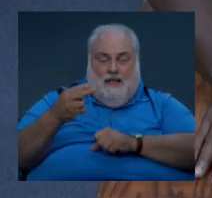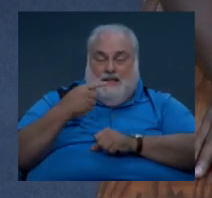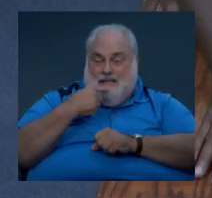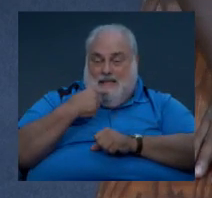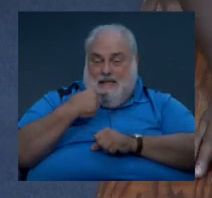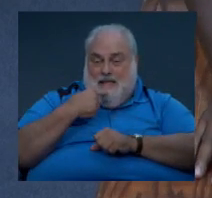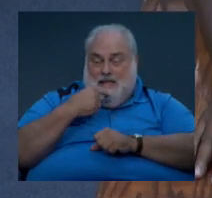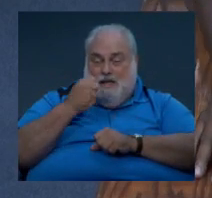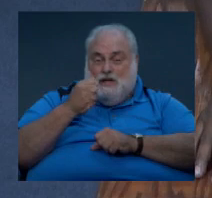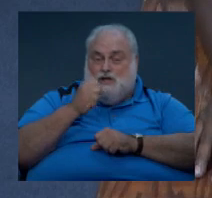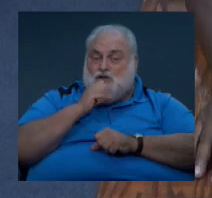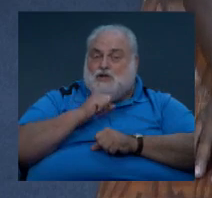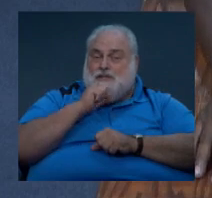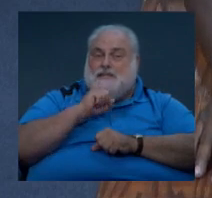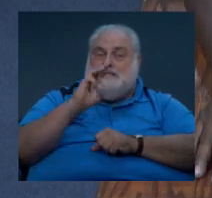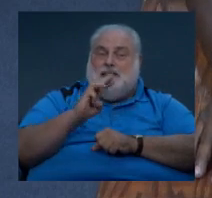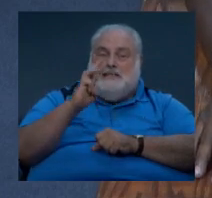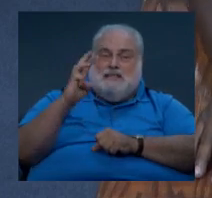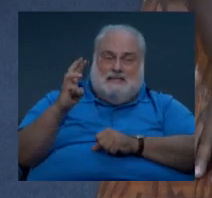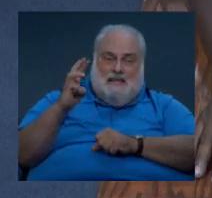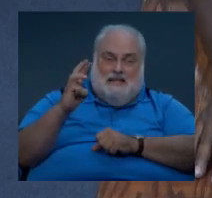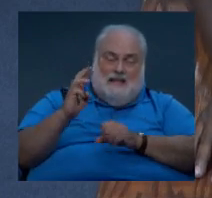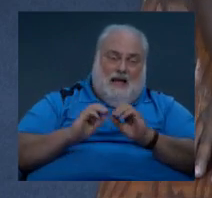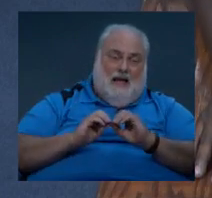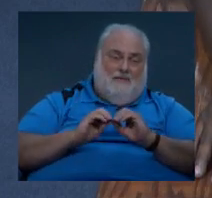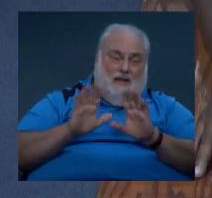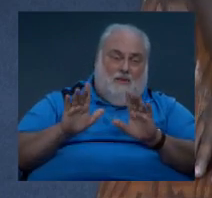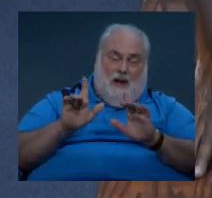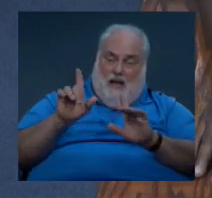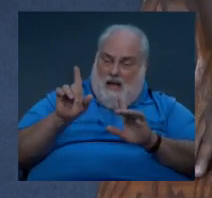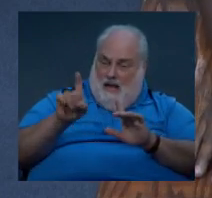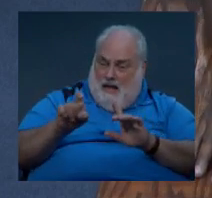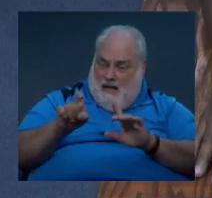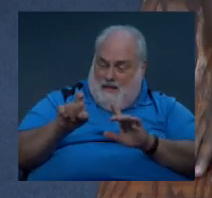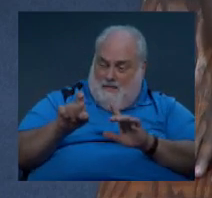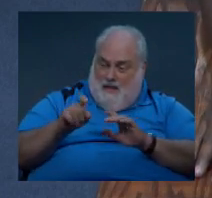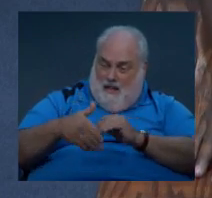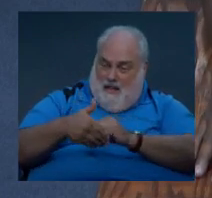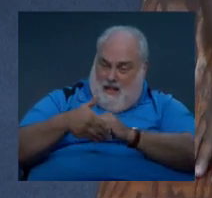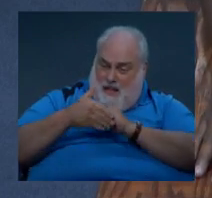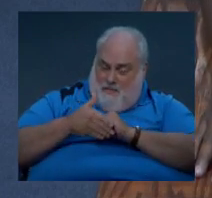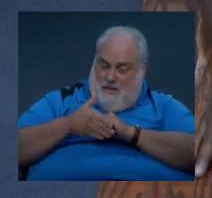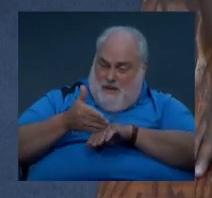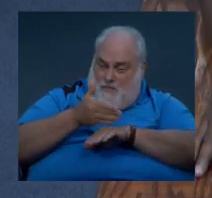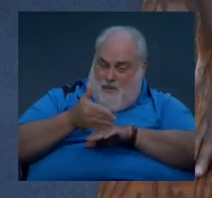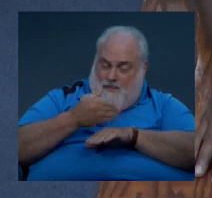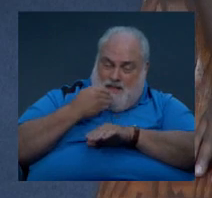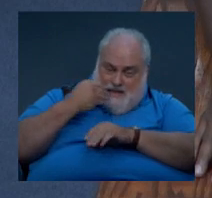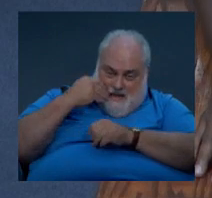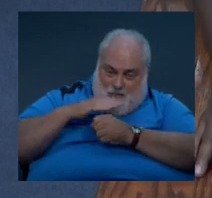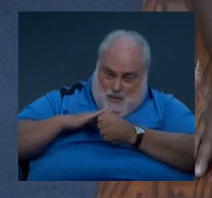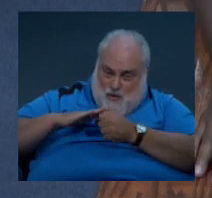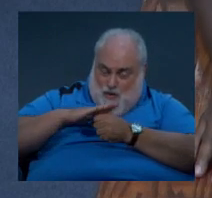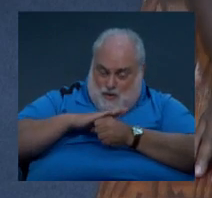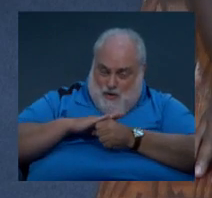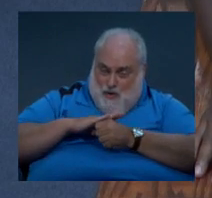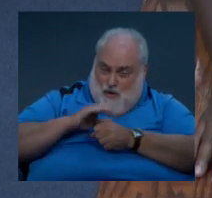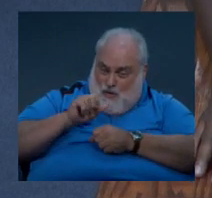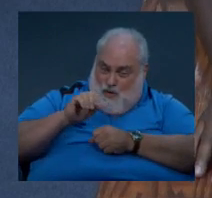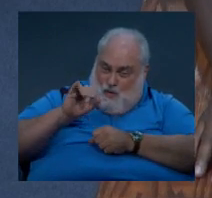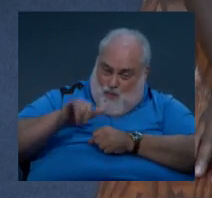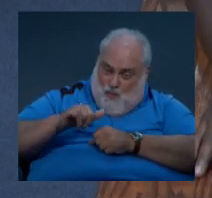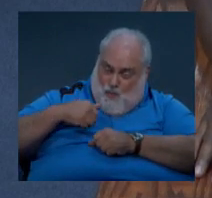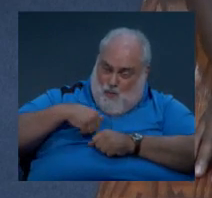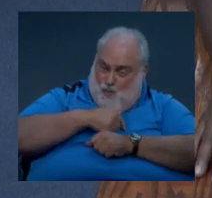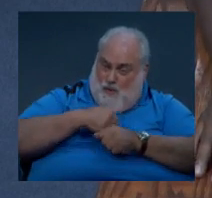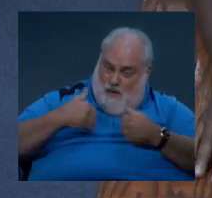she's 66 years old. So evidently, when I asked her about helping us to improve the neighborhood so that we could